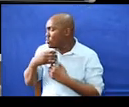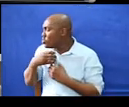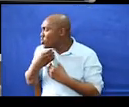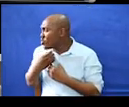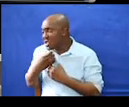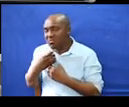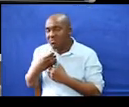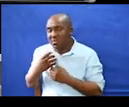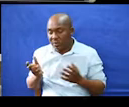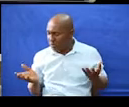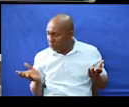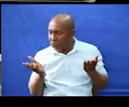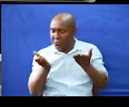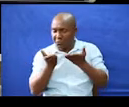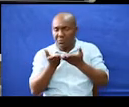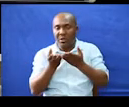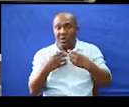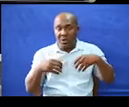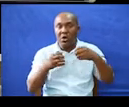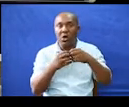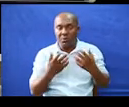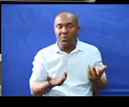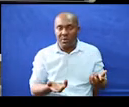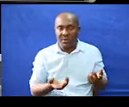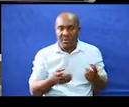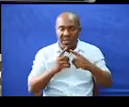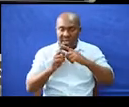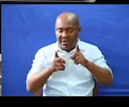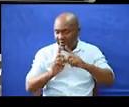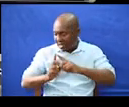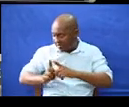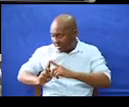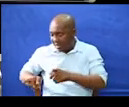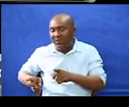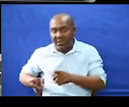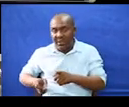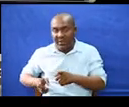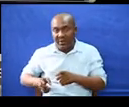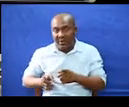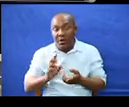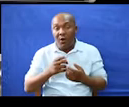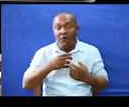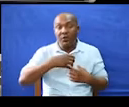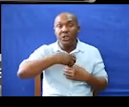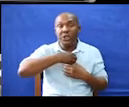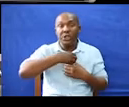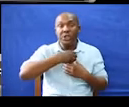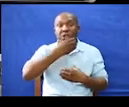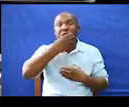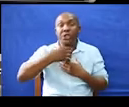the group of all giraffes but different shapes of necks, this is a